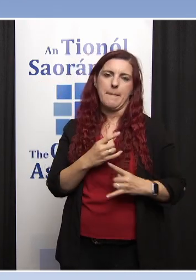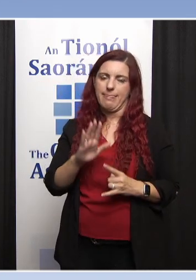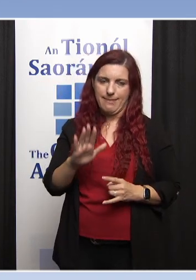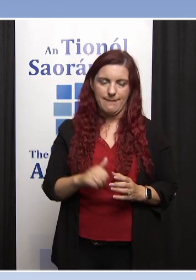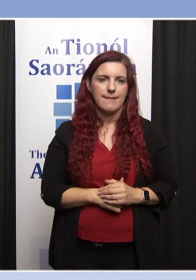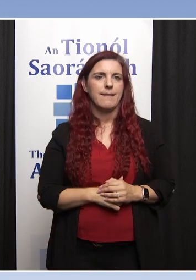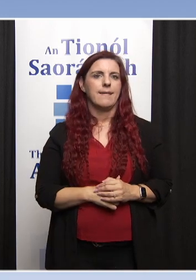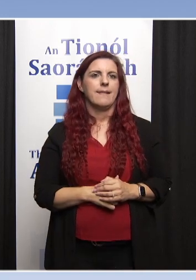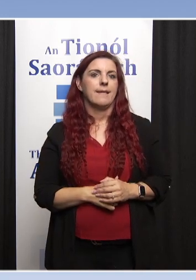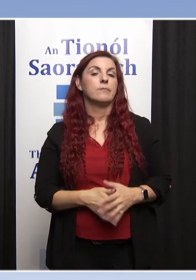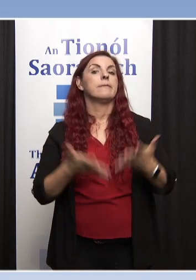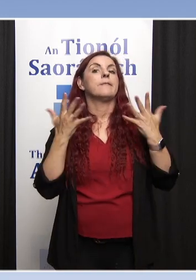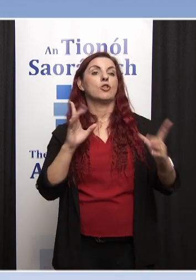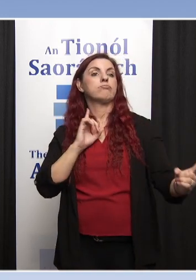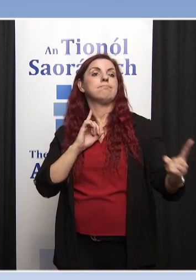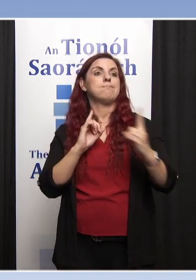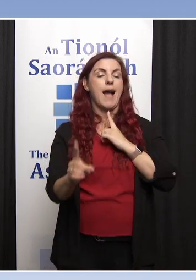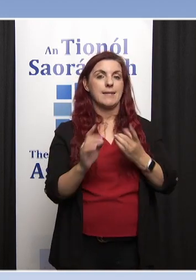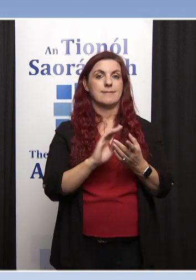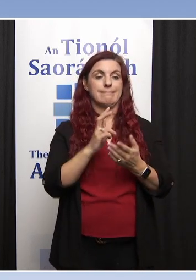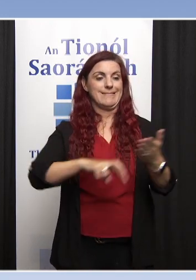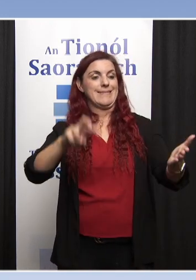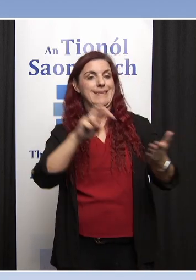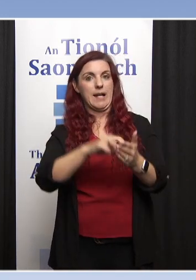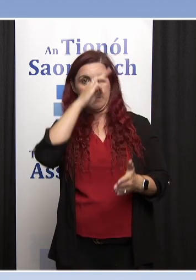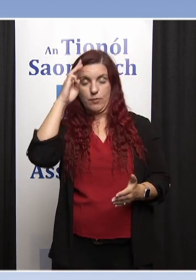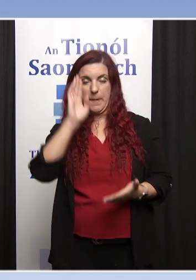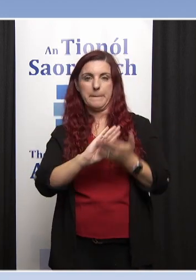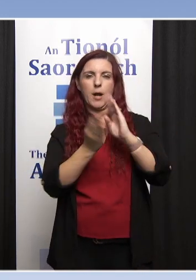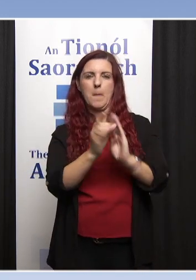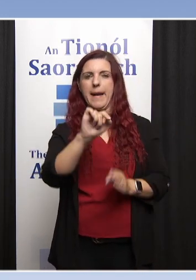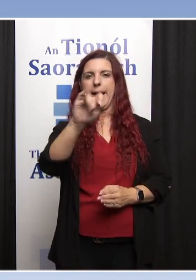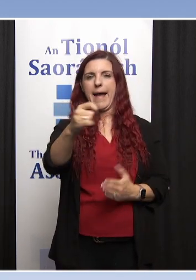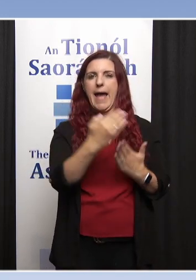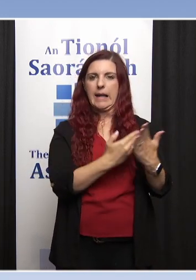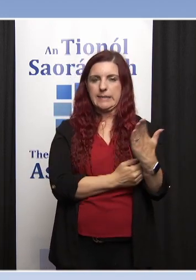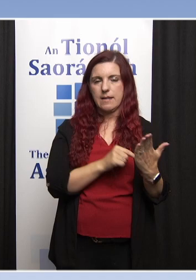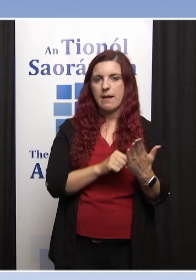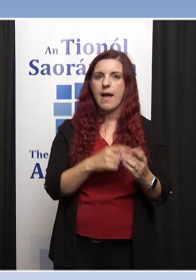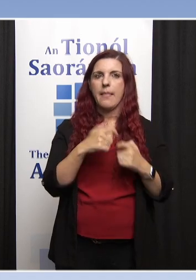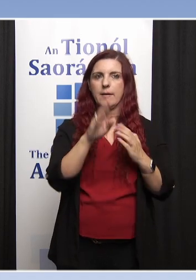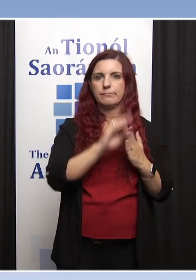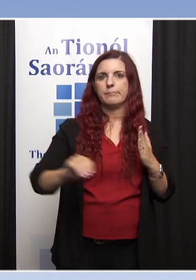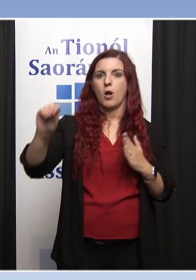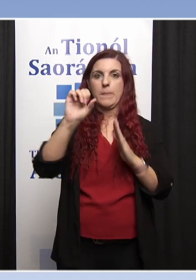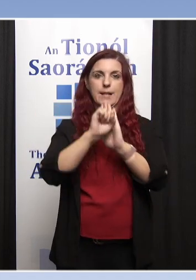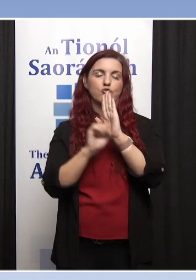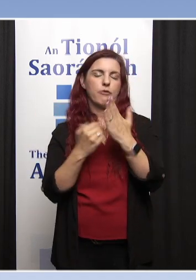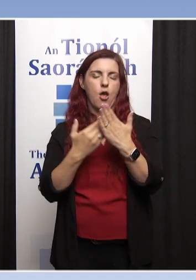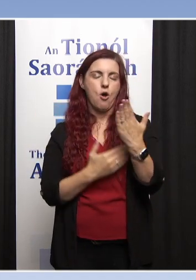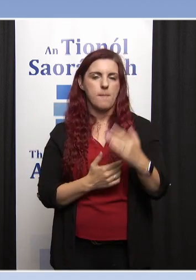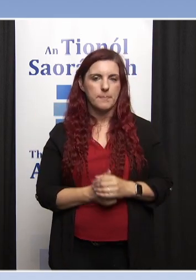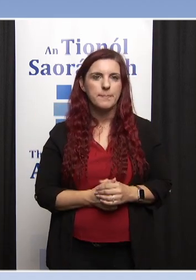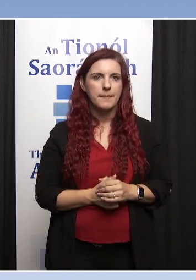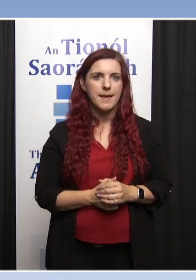And then the bill will become an act, and then is added to the statute book, and it becomes law. And that's